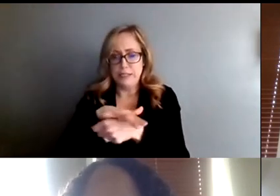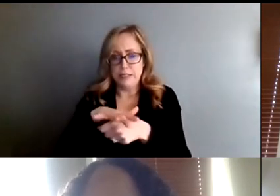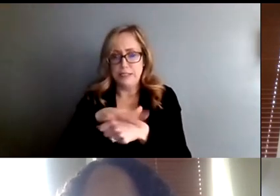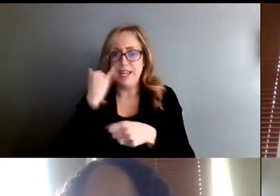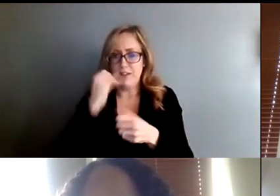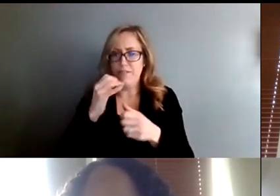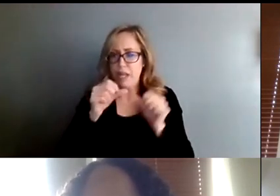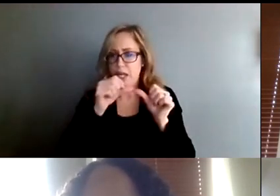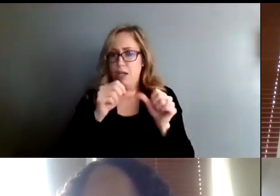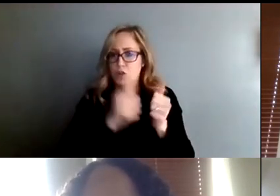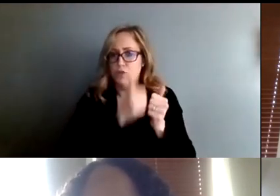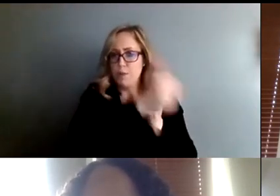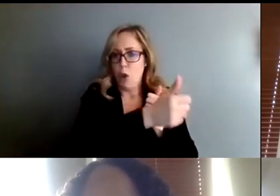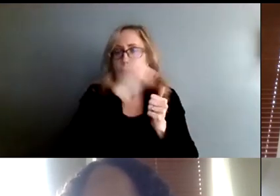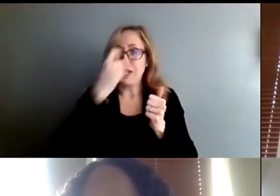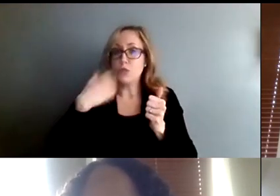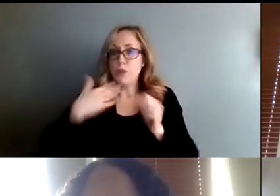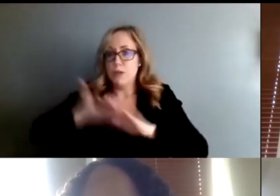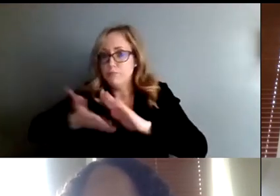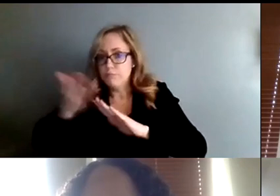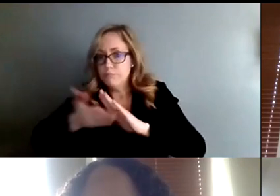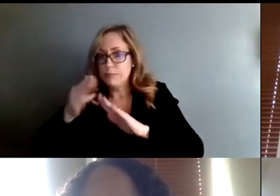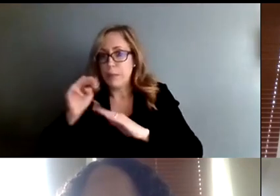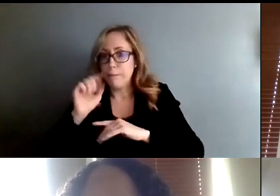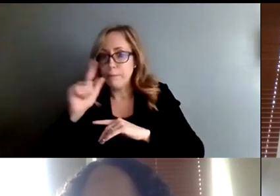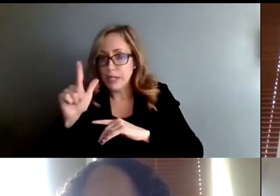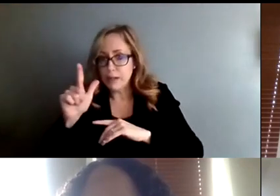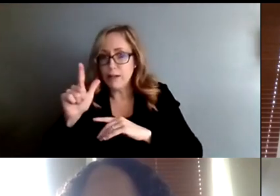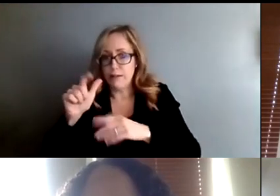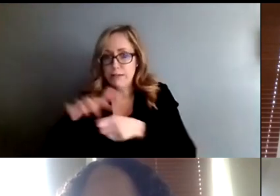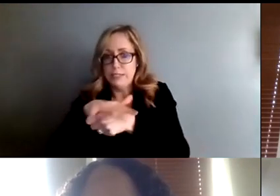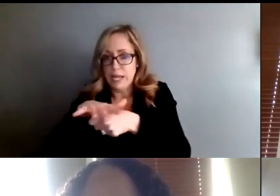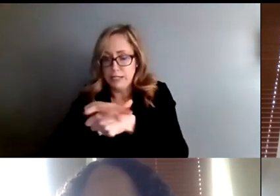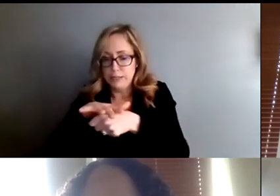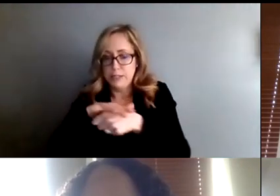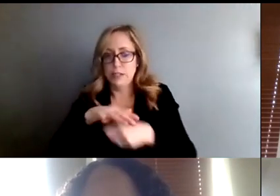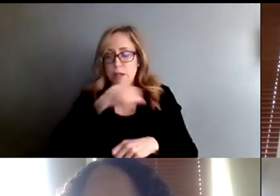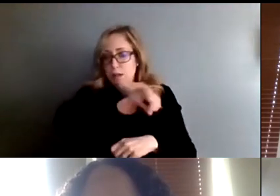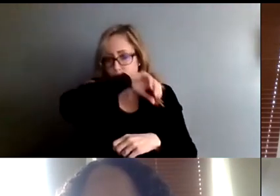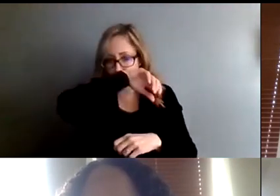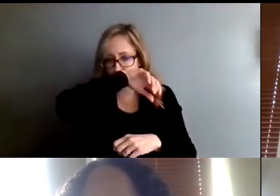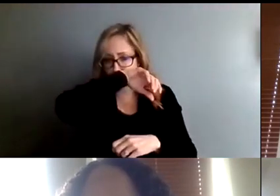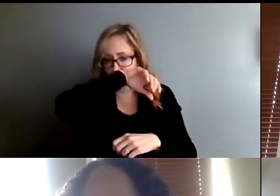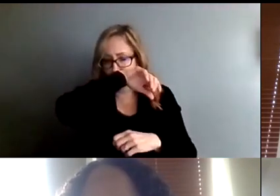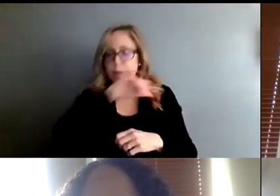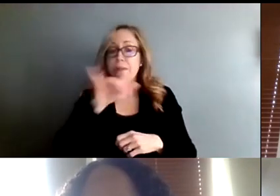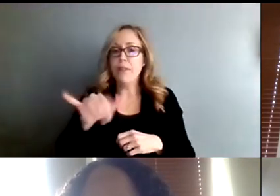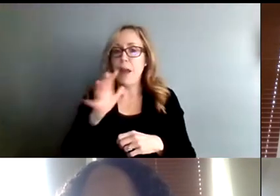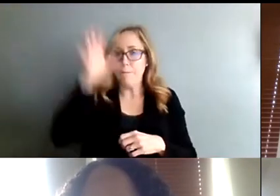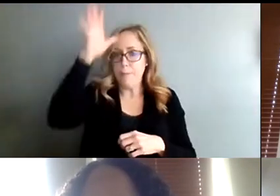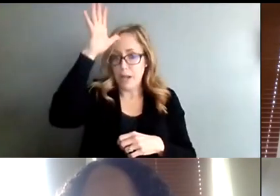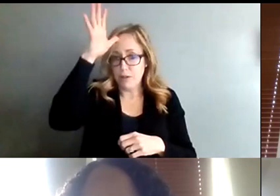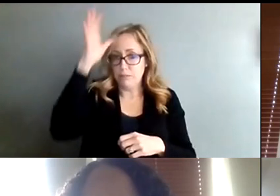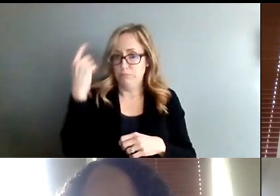course, meal sites for the past year remotely, and this parent was wondering if those sites would